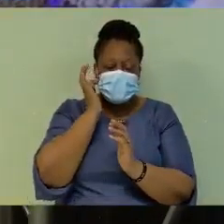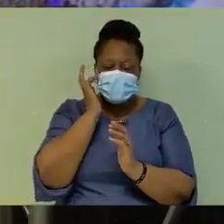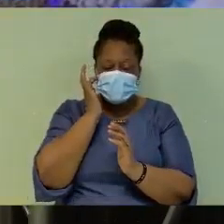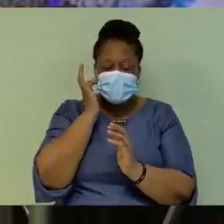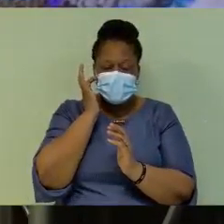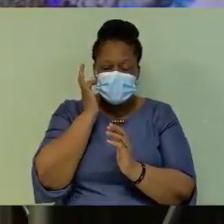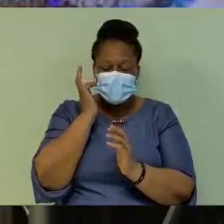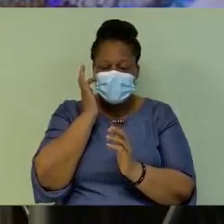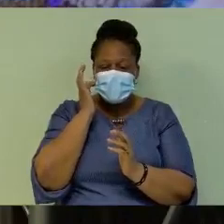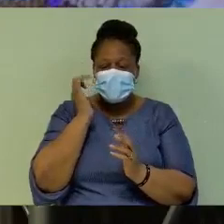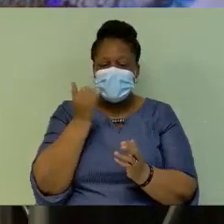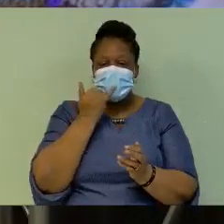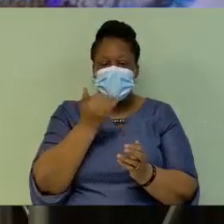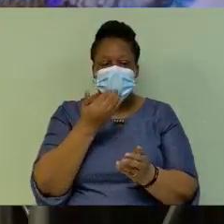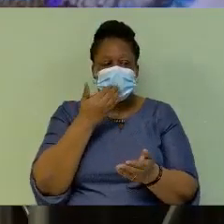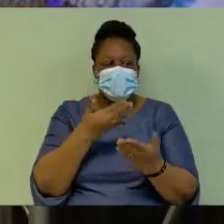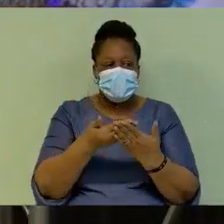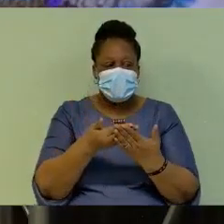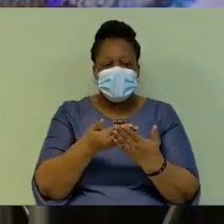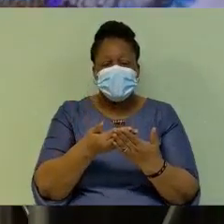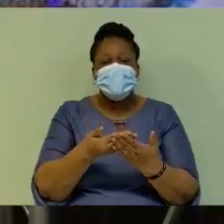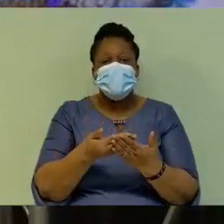most appropriate.